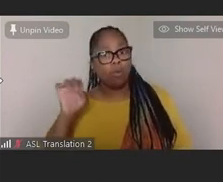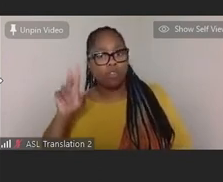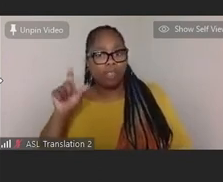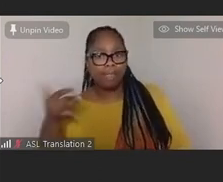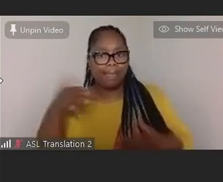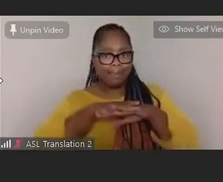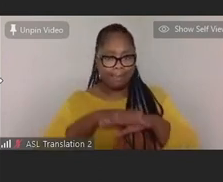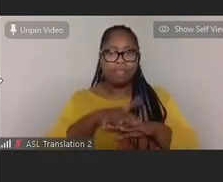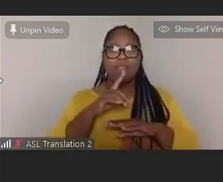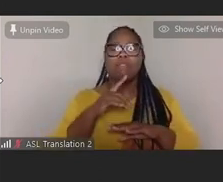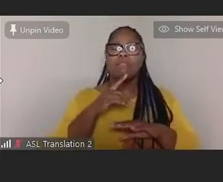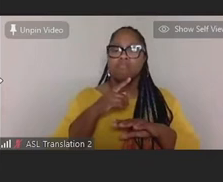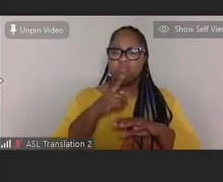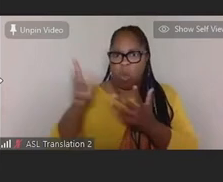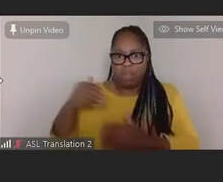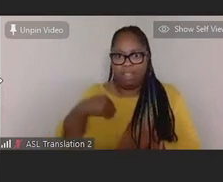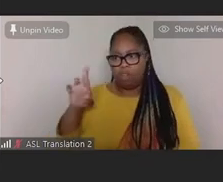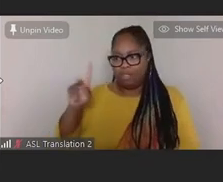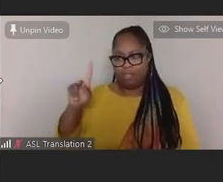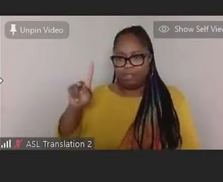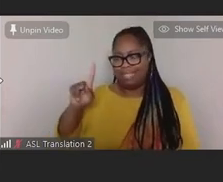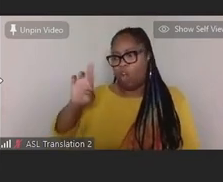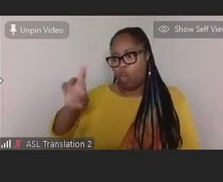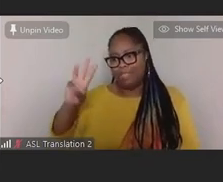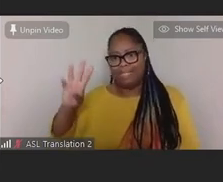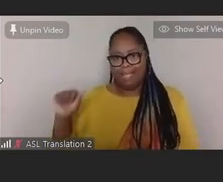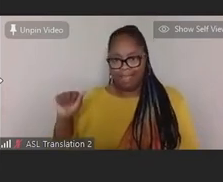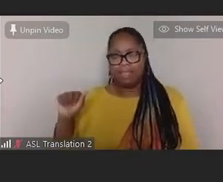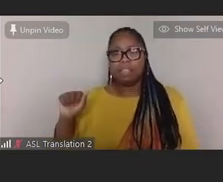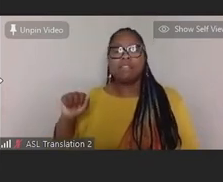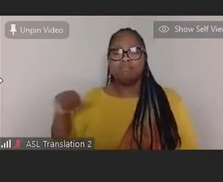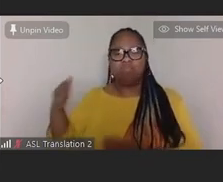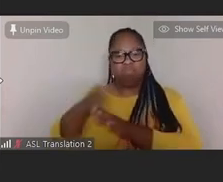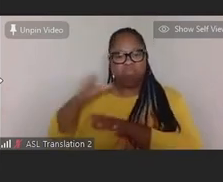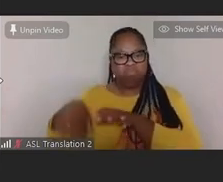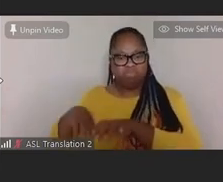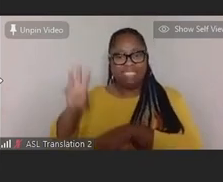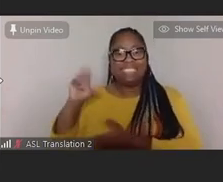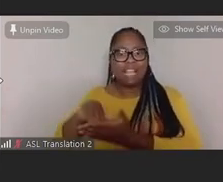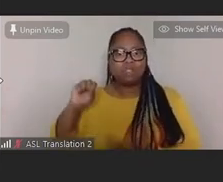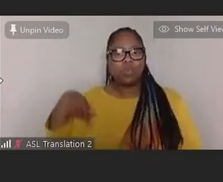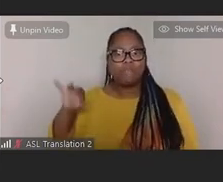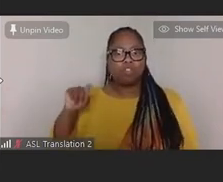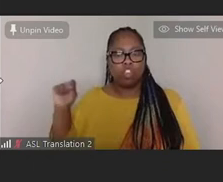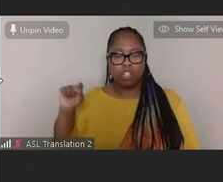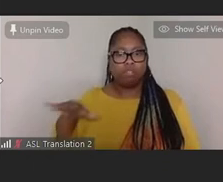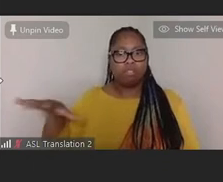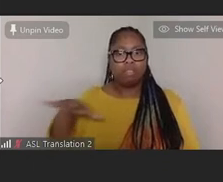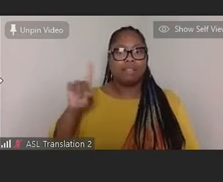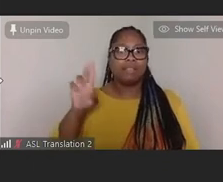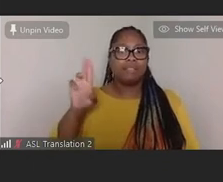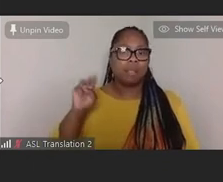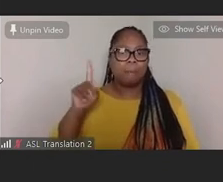is an extension of an existing R6A adjacent to the premises on a 6,000 square foot lot in the Dumbo / Vinegar